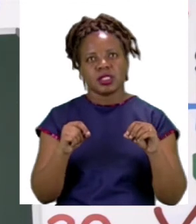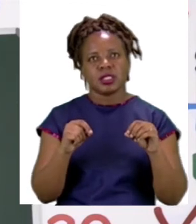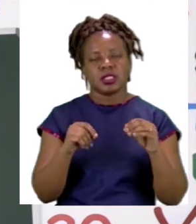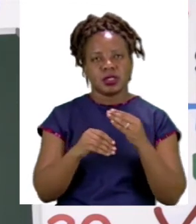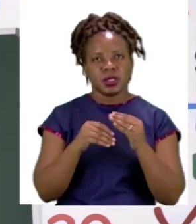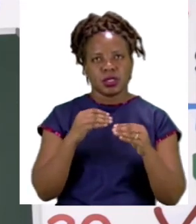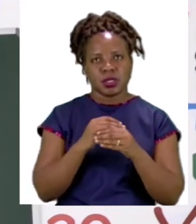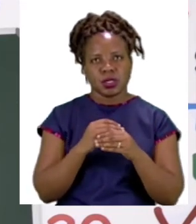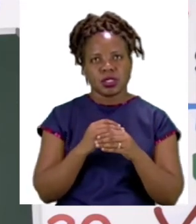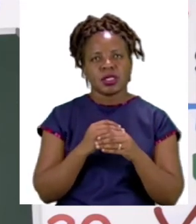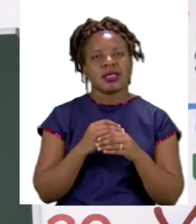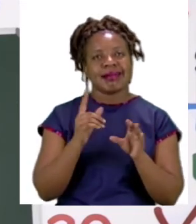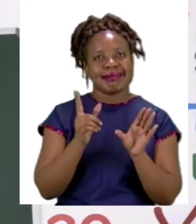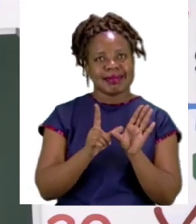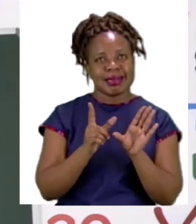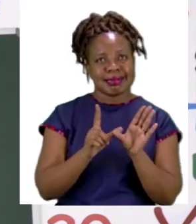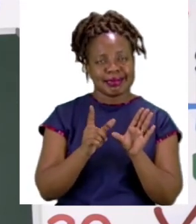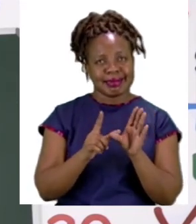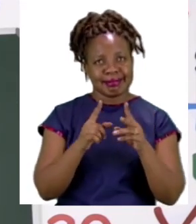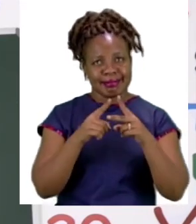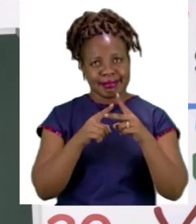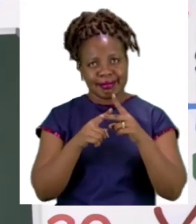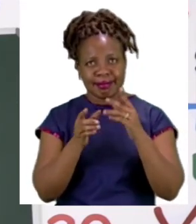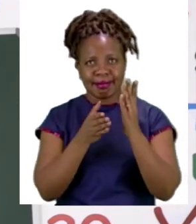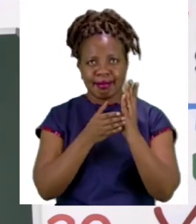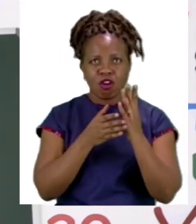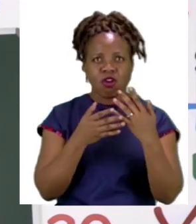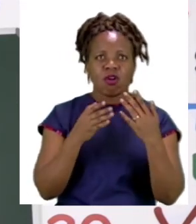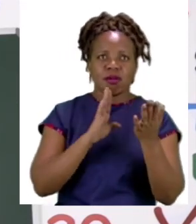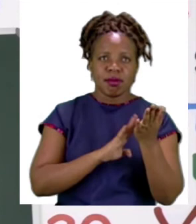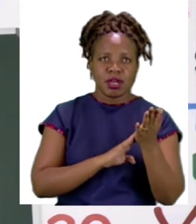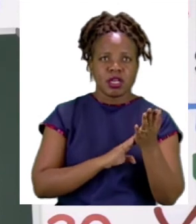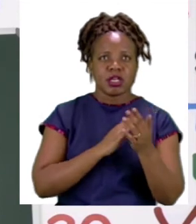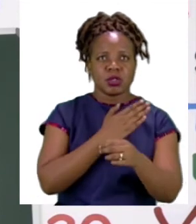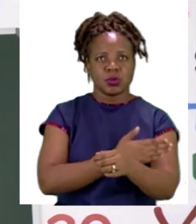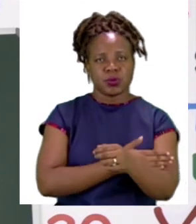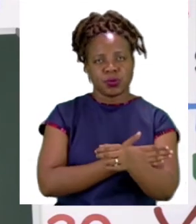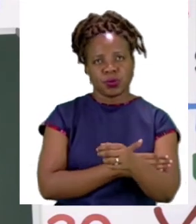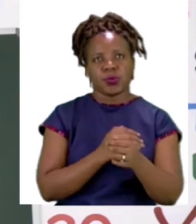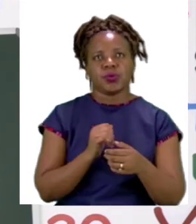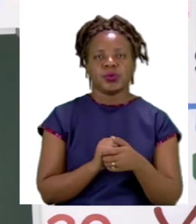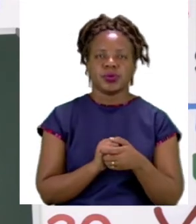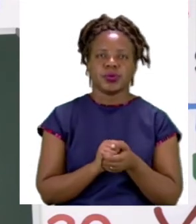and wood. Now, what is missing behind the word wood is my full